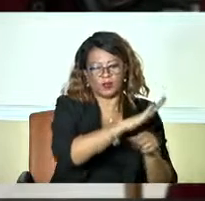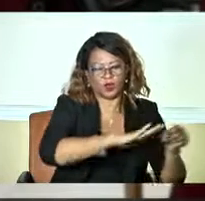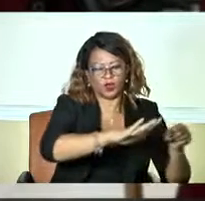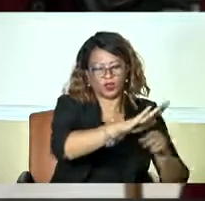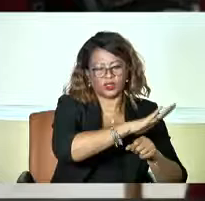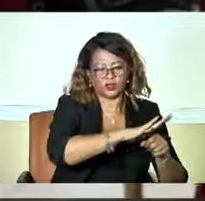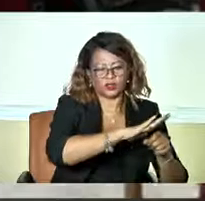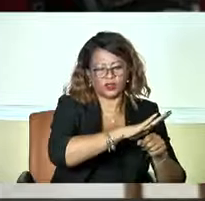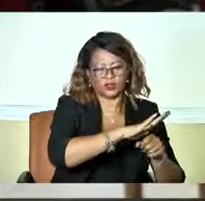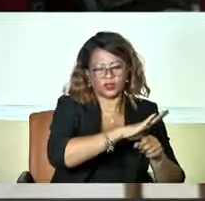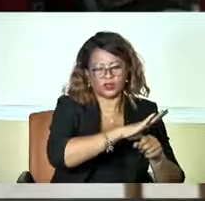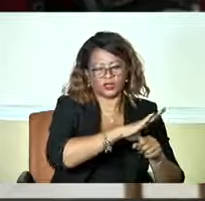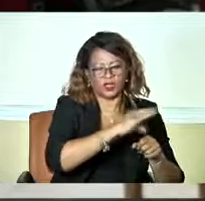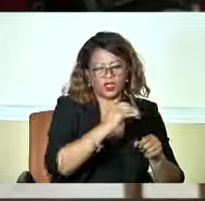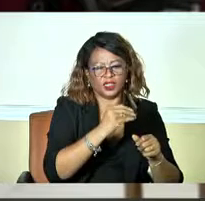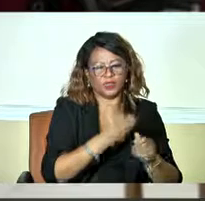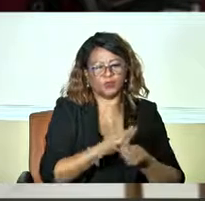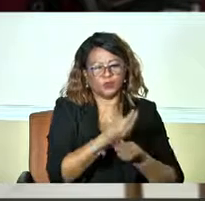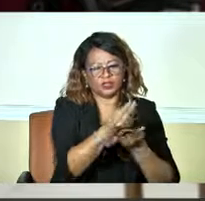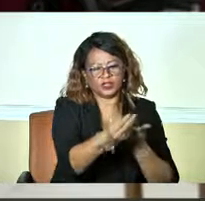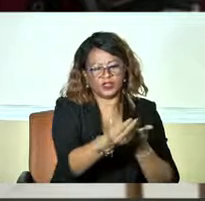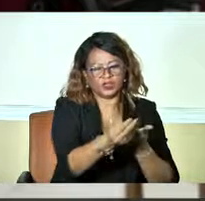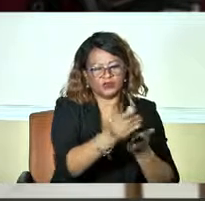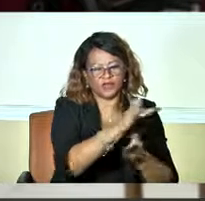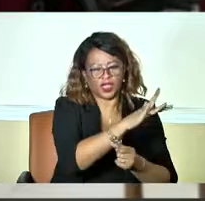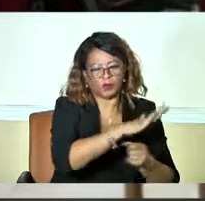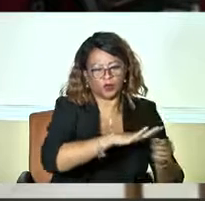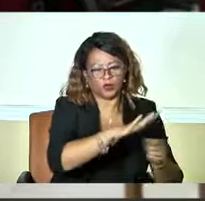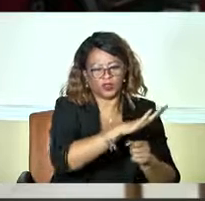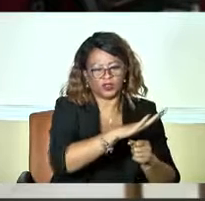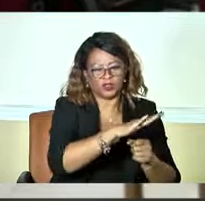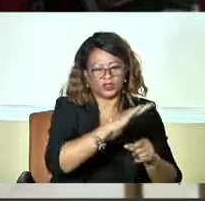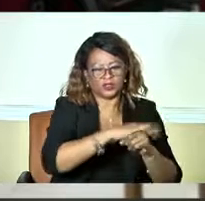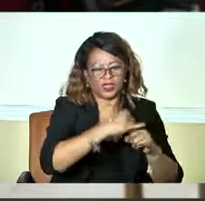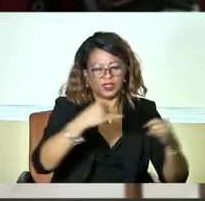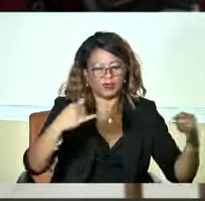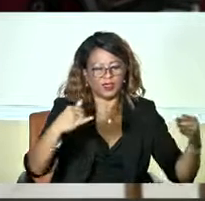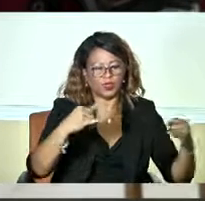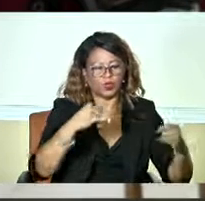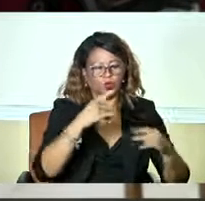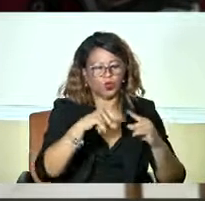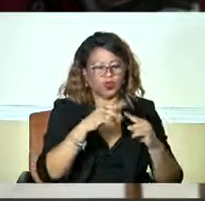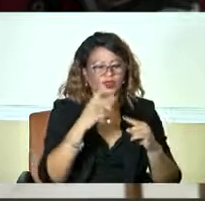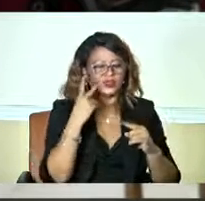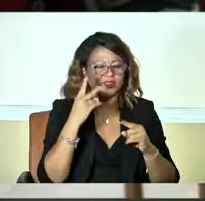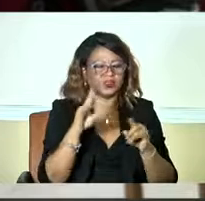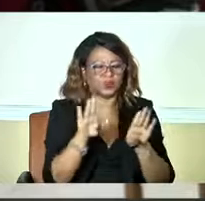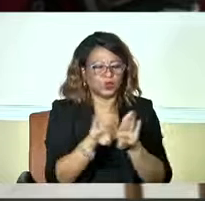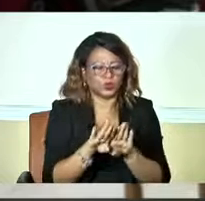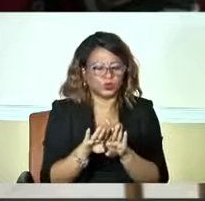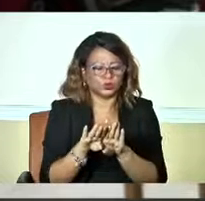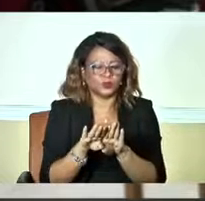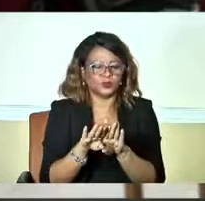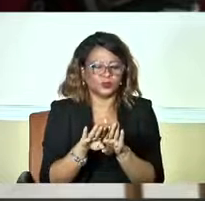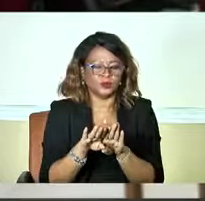as the government's purchasing of that airport, and a timeline as to when we can see that closed.